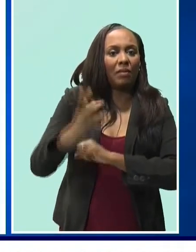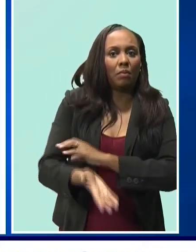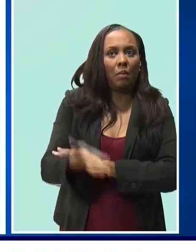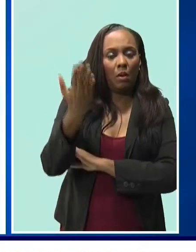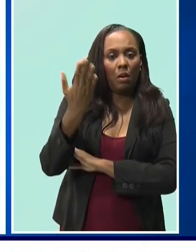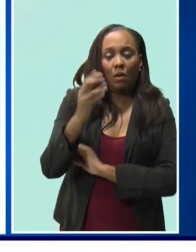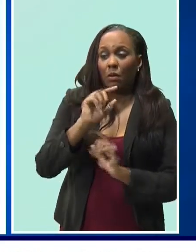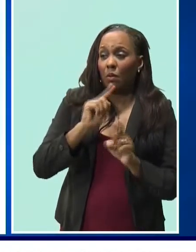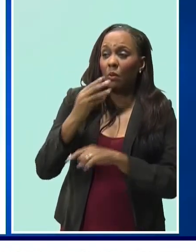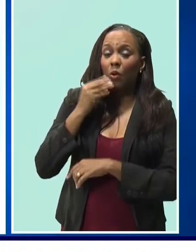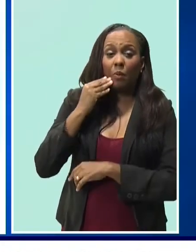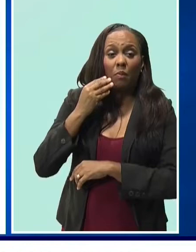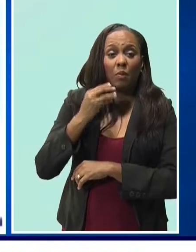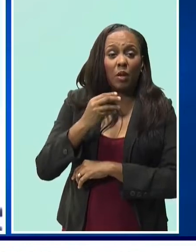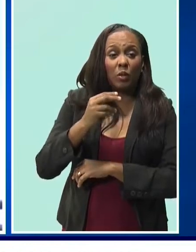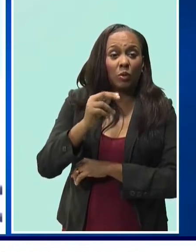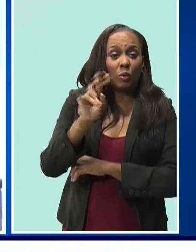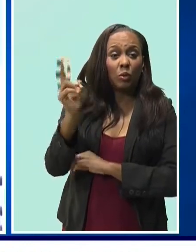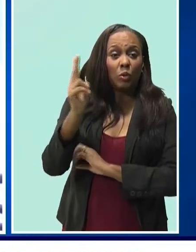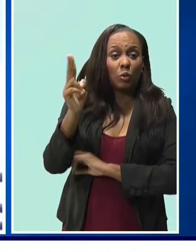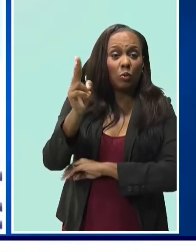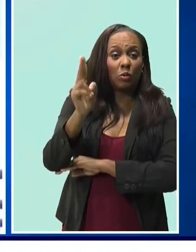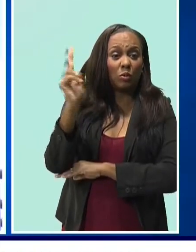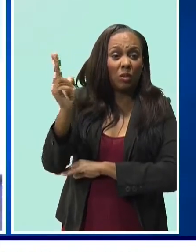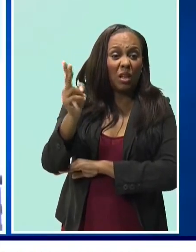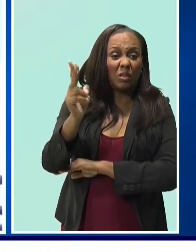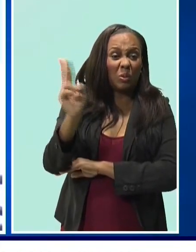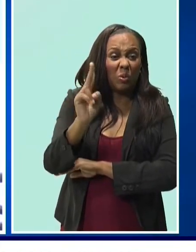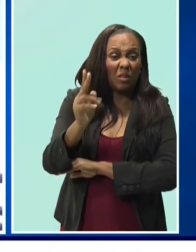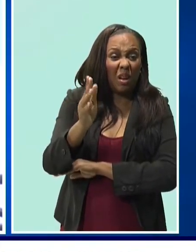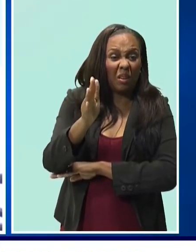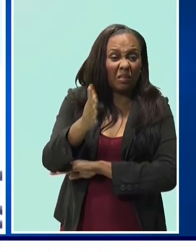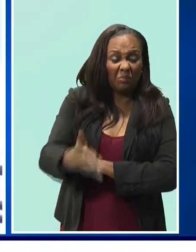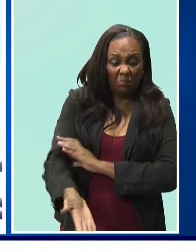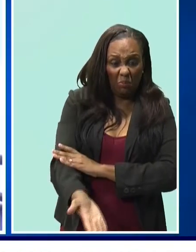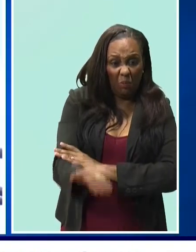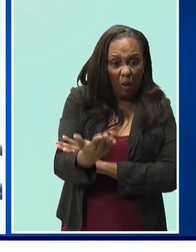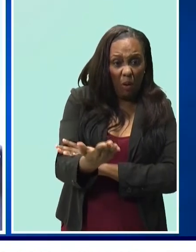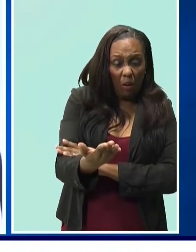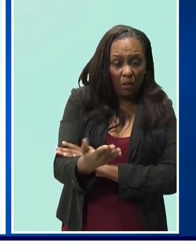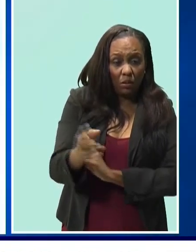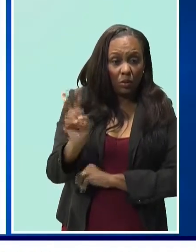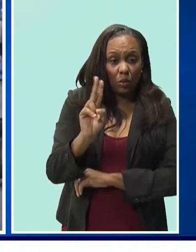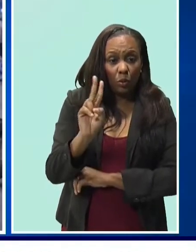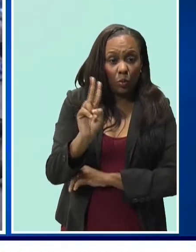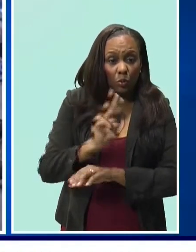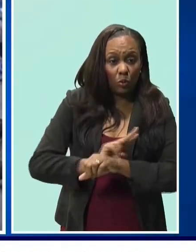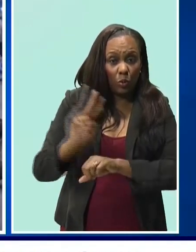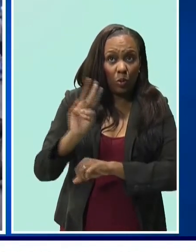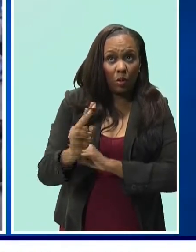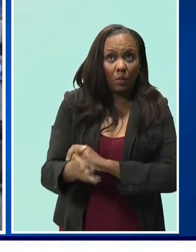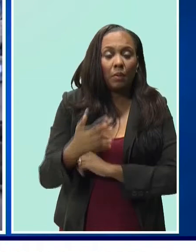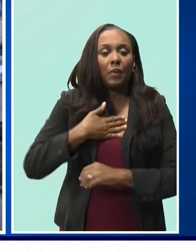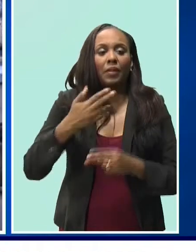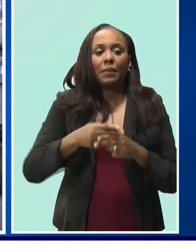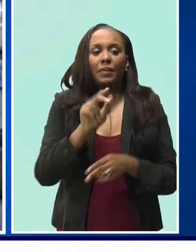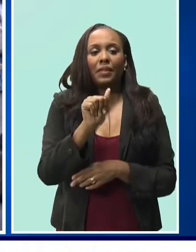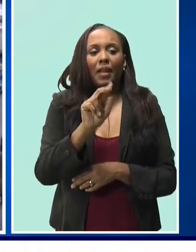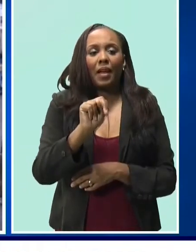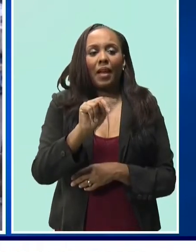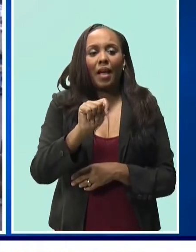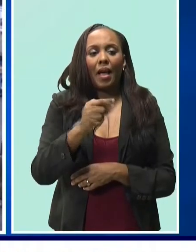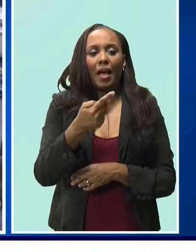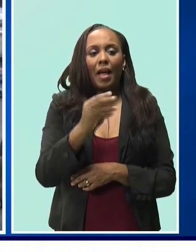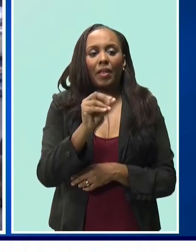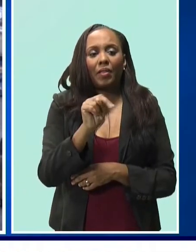we don't get back home till 2 in the morning. So, you know, we round the clock we work. My name is Anthony Marshall, heavy duty